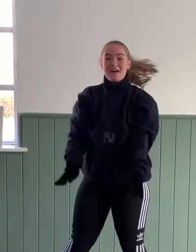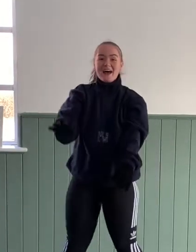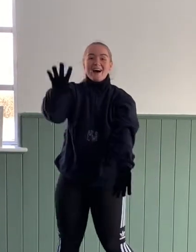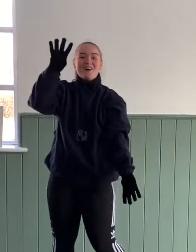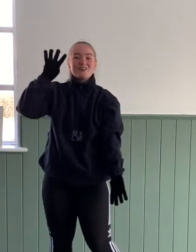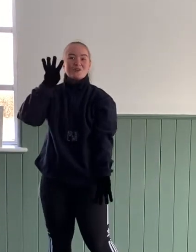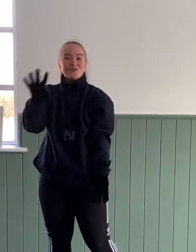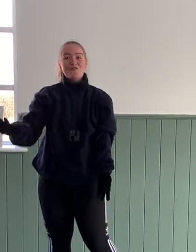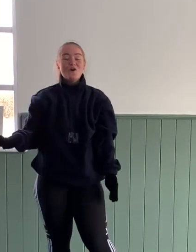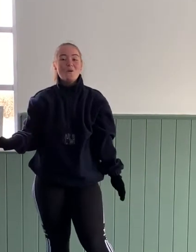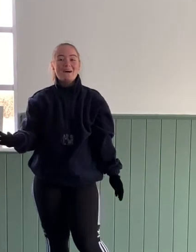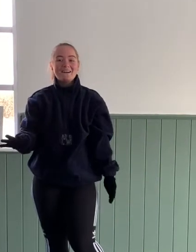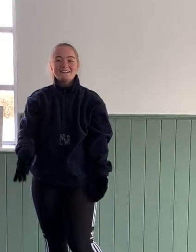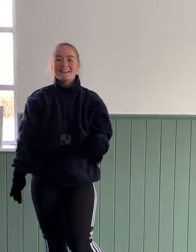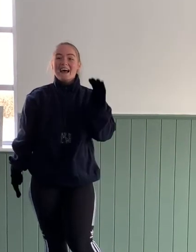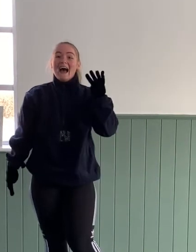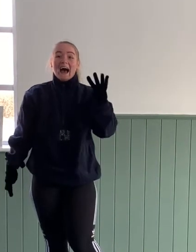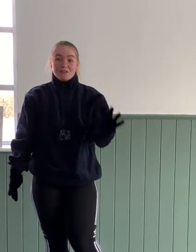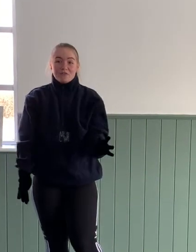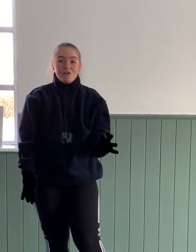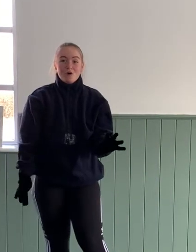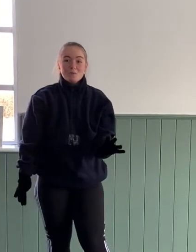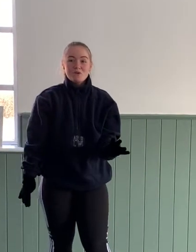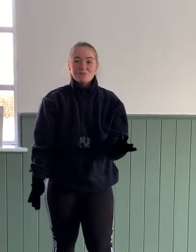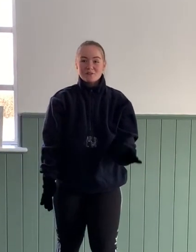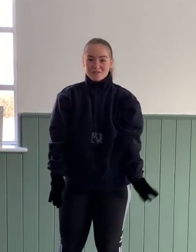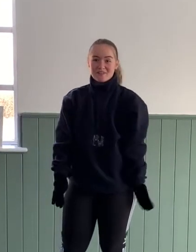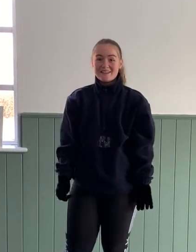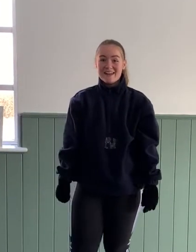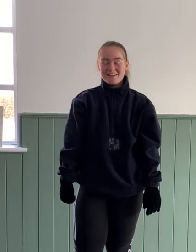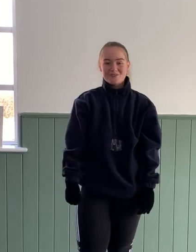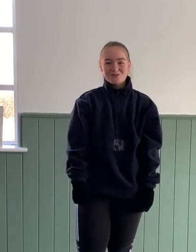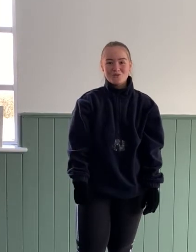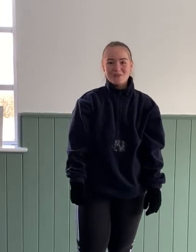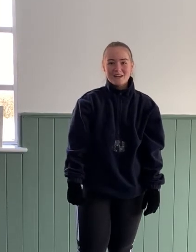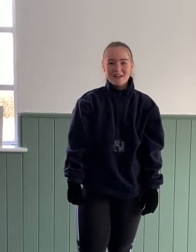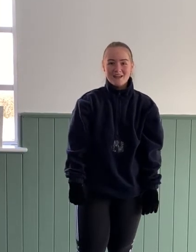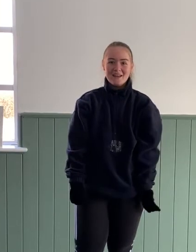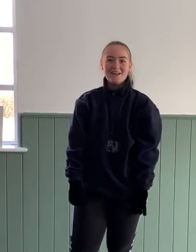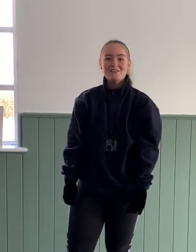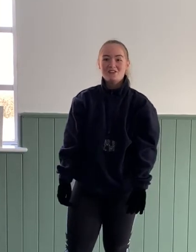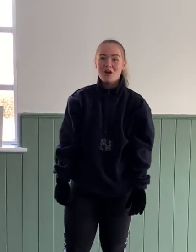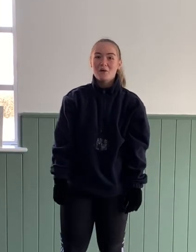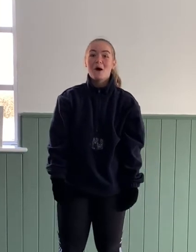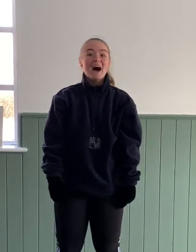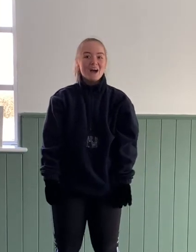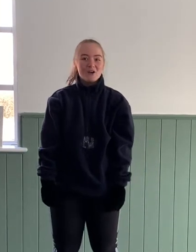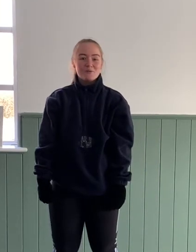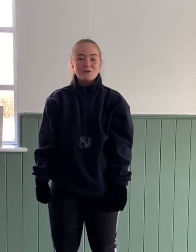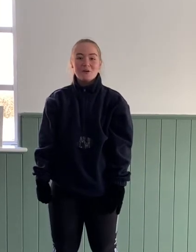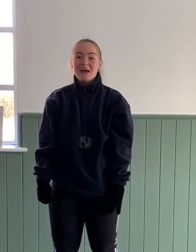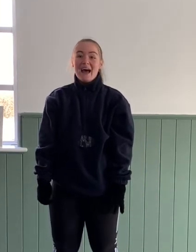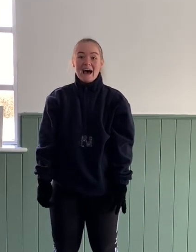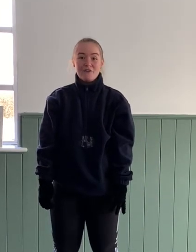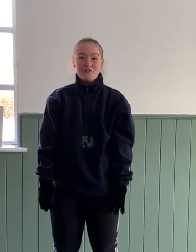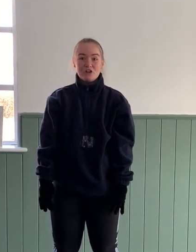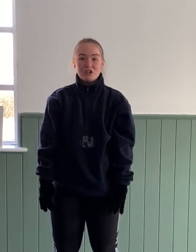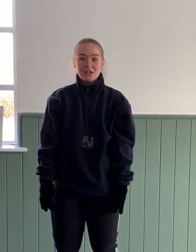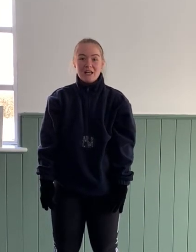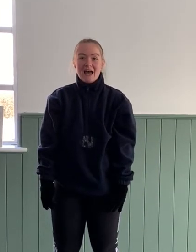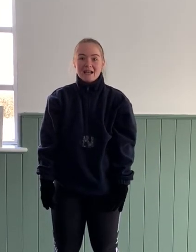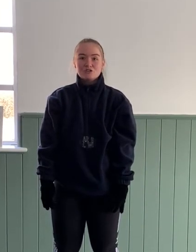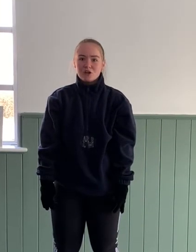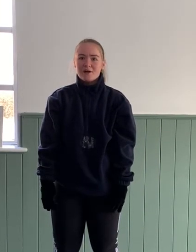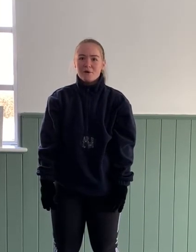So there are your 4 words and 4 movements for today's story. So I hope you have